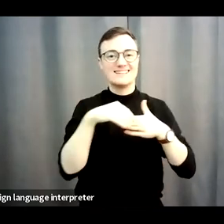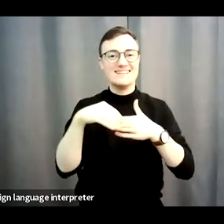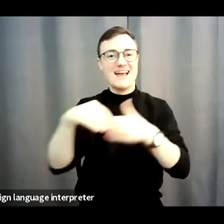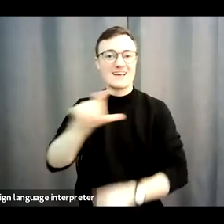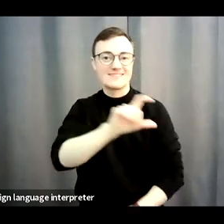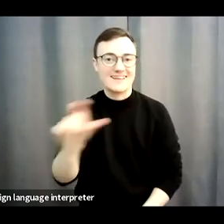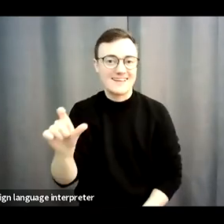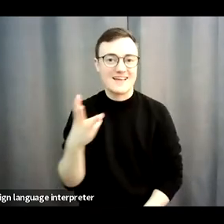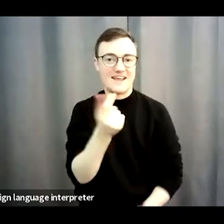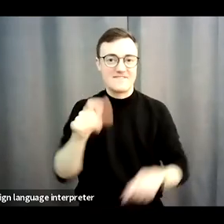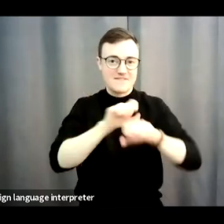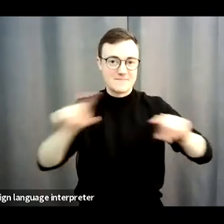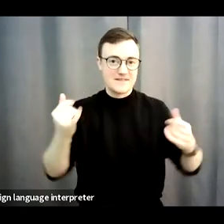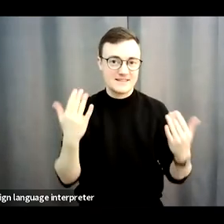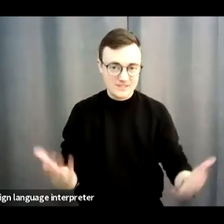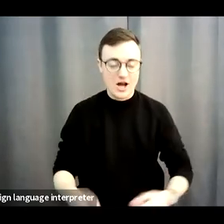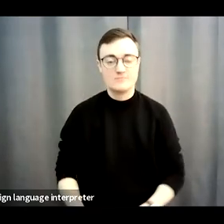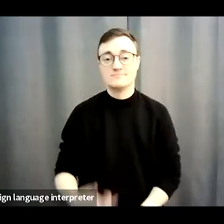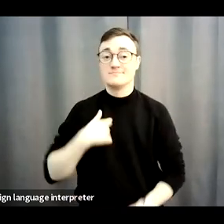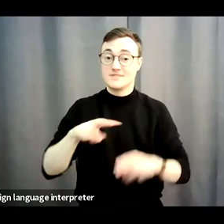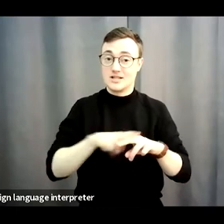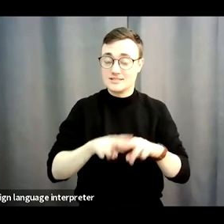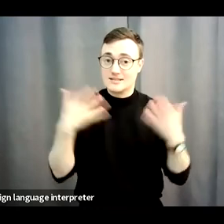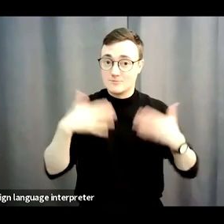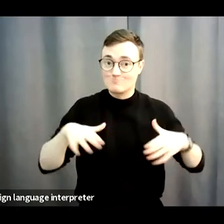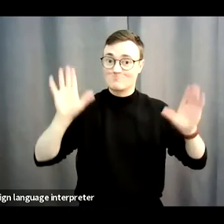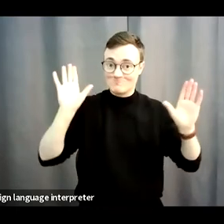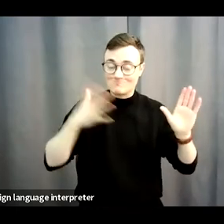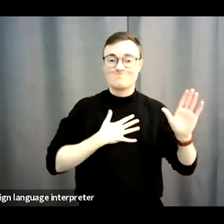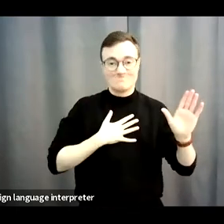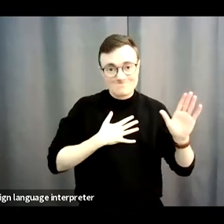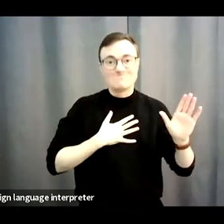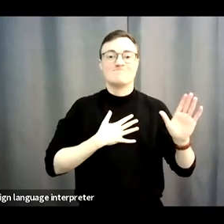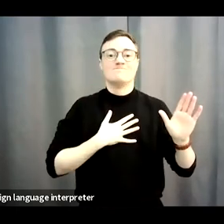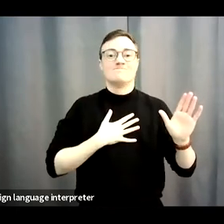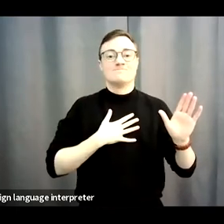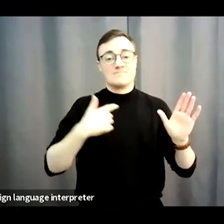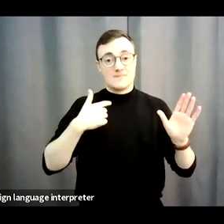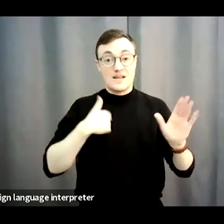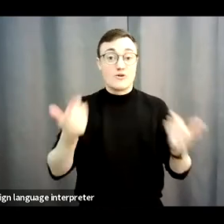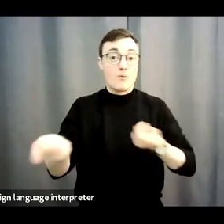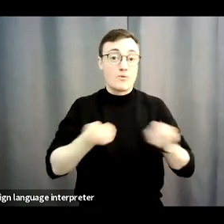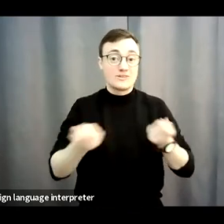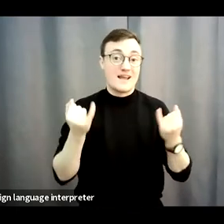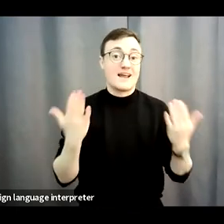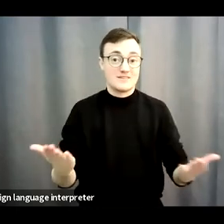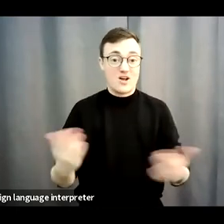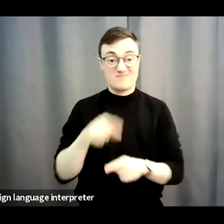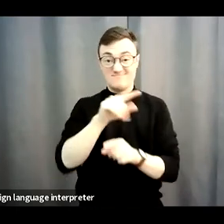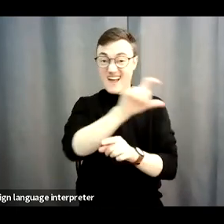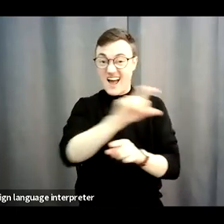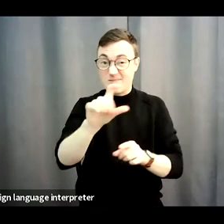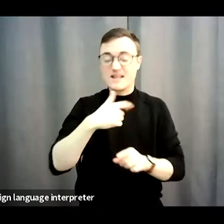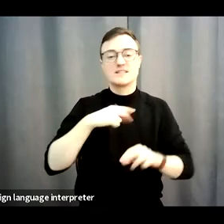must say, I am deeply honored to have been asked to moderate this session on topics that I'm very passionate about,